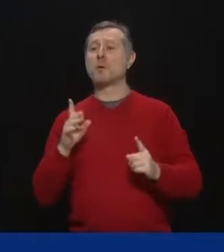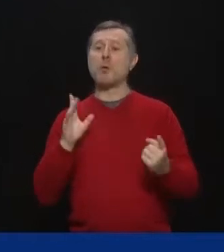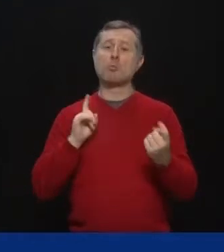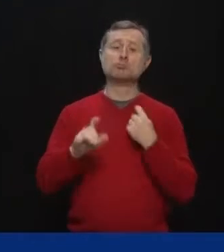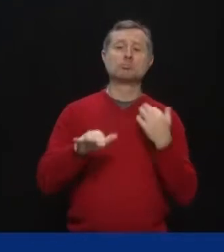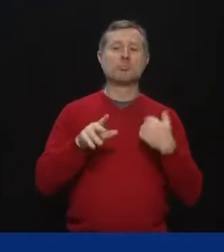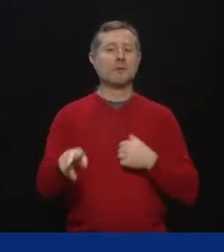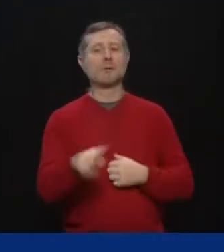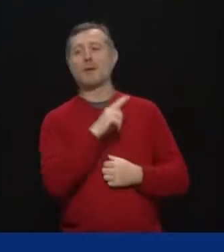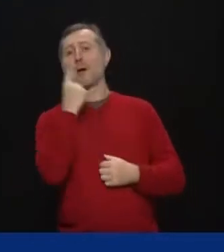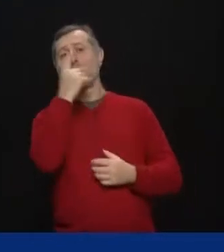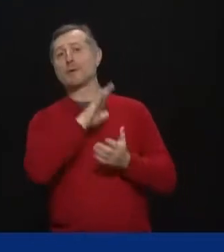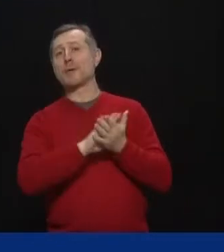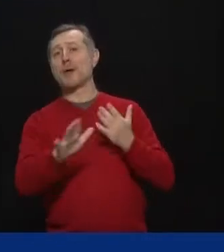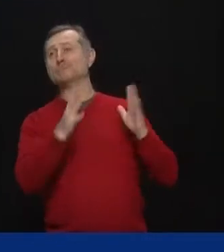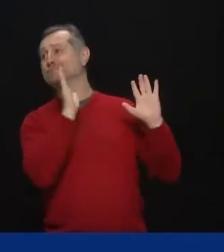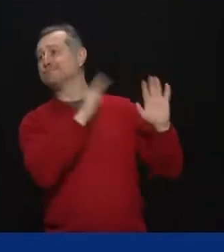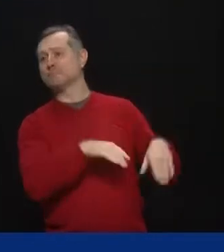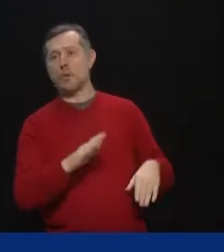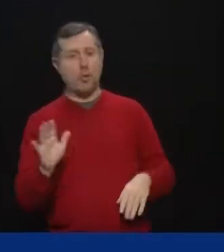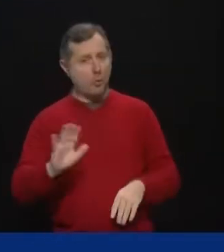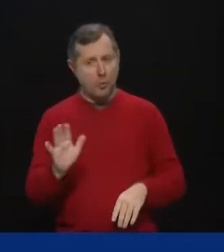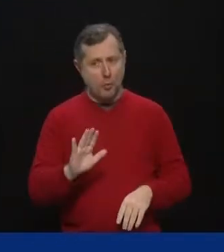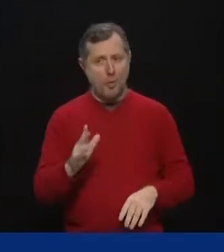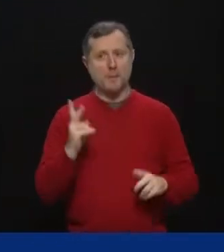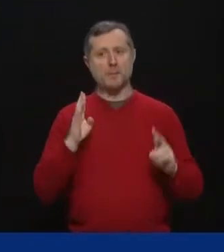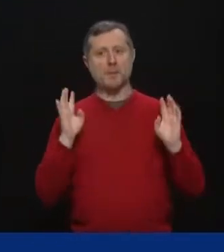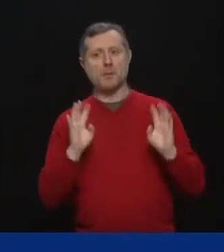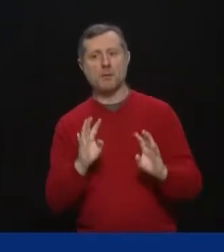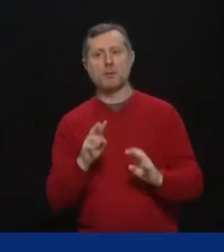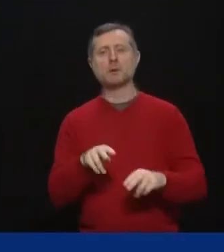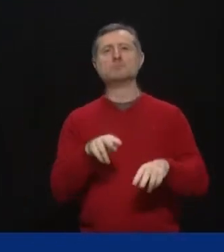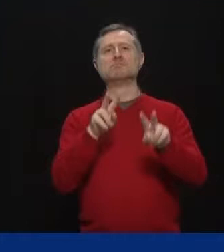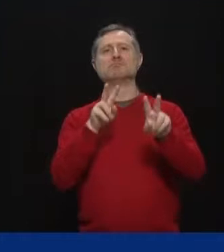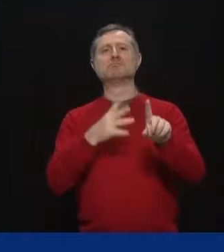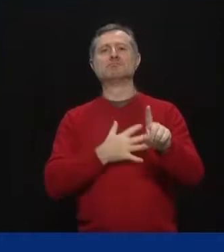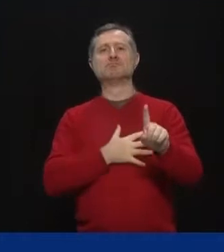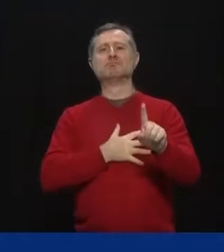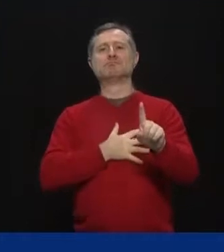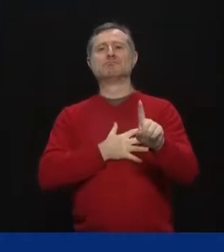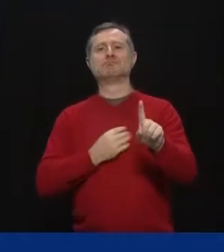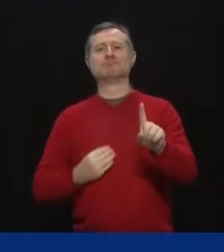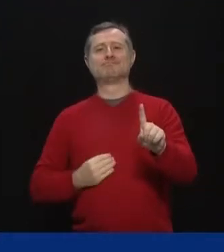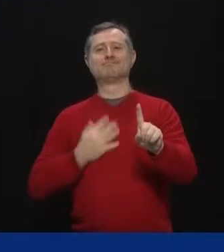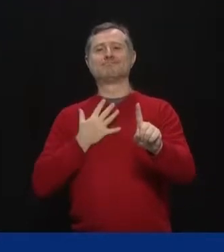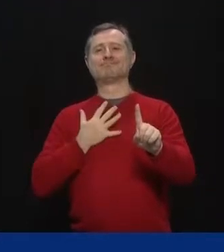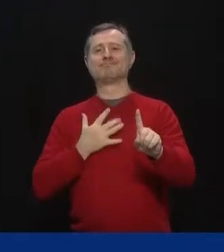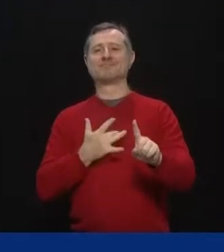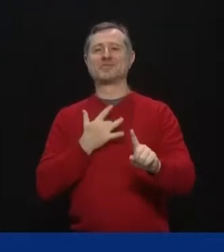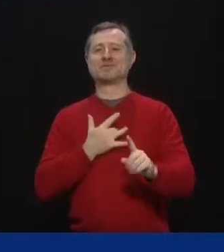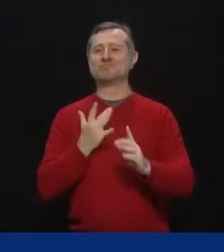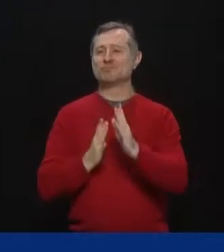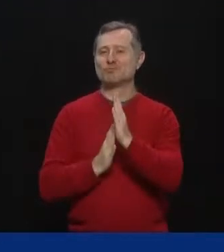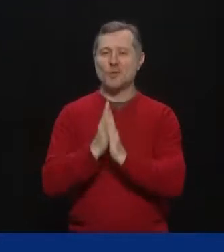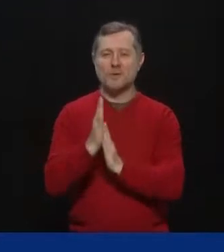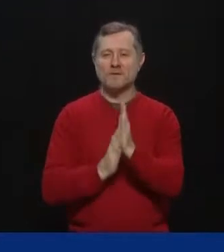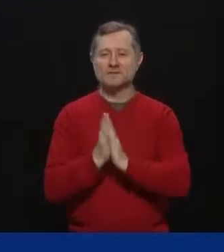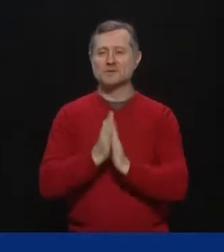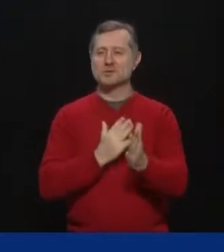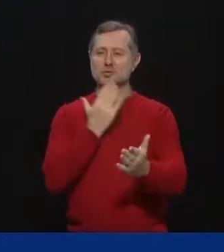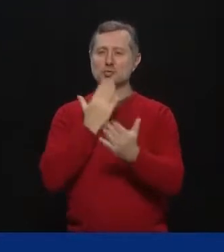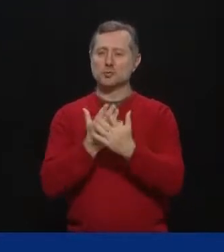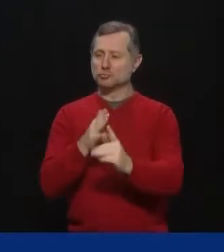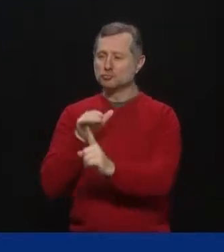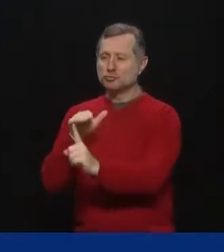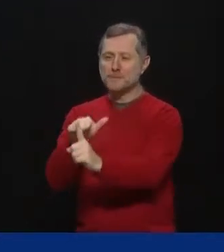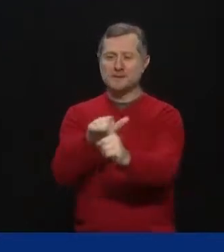looks nice. It's supposed to be a place of inspiration and a place of motivation, and to remind us that, yes, in